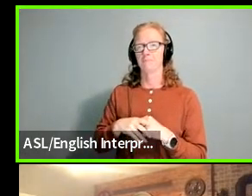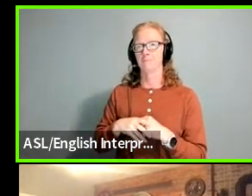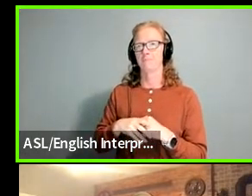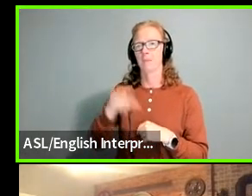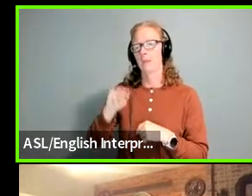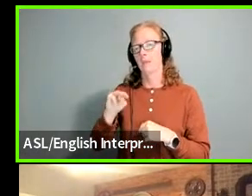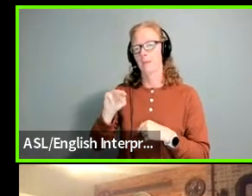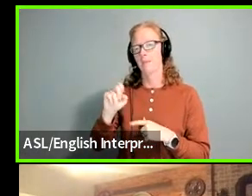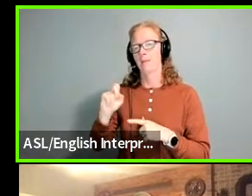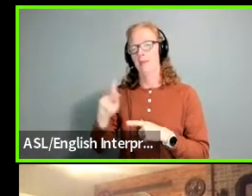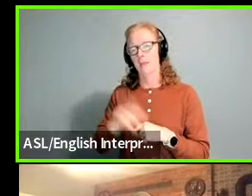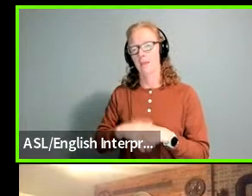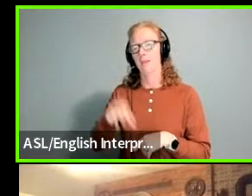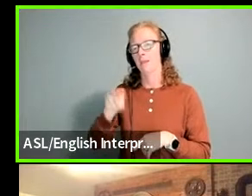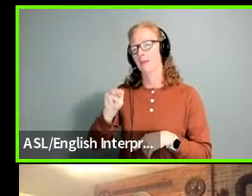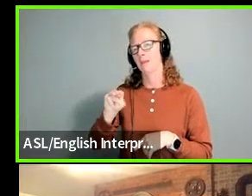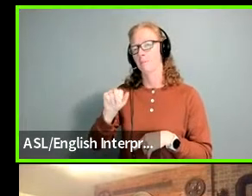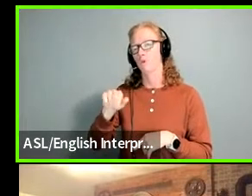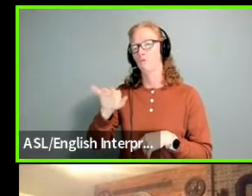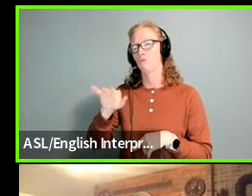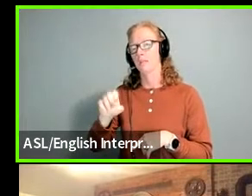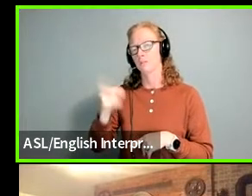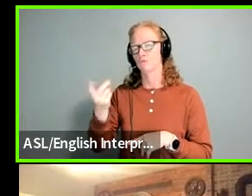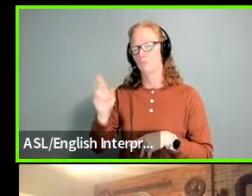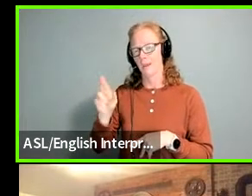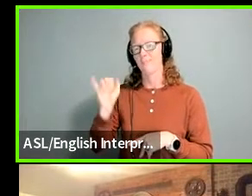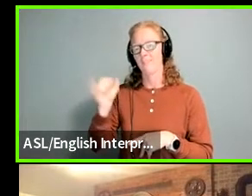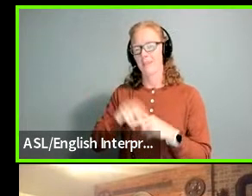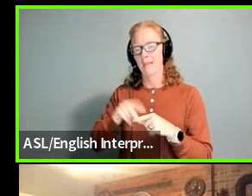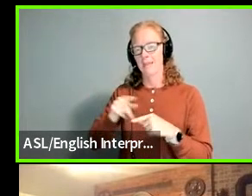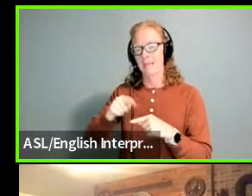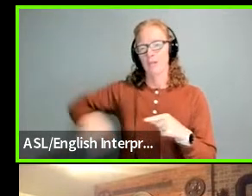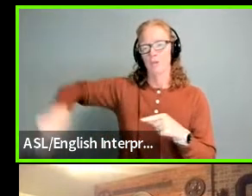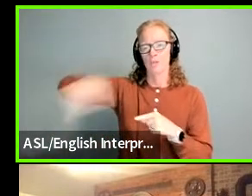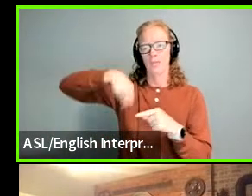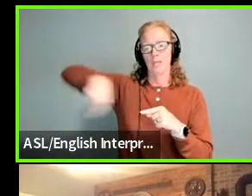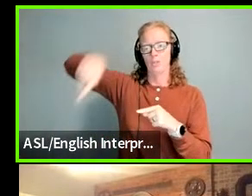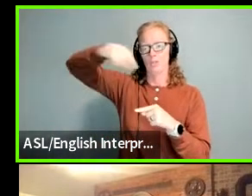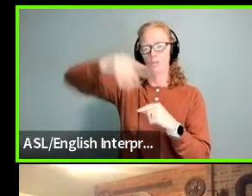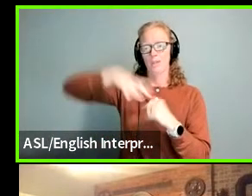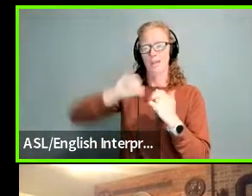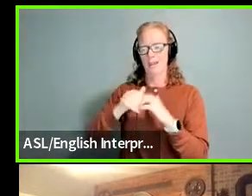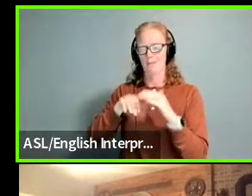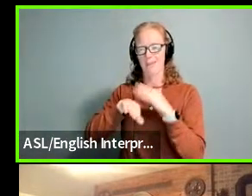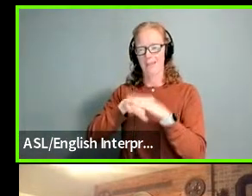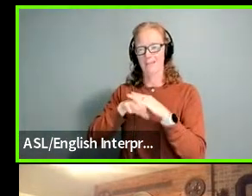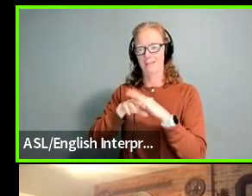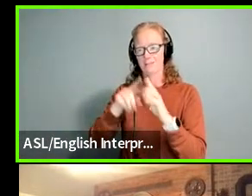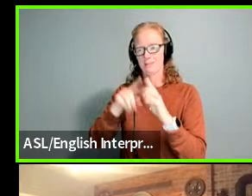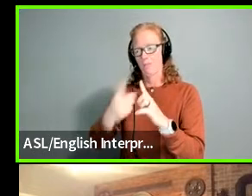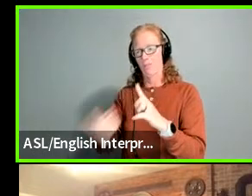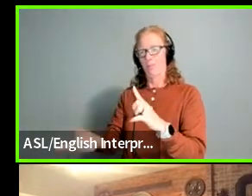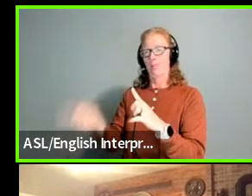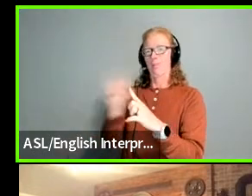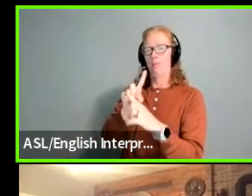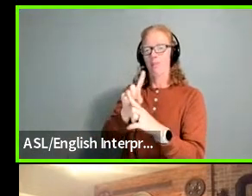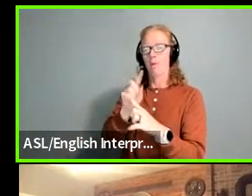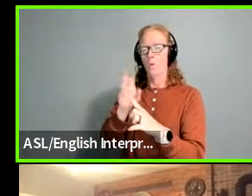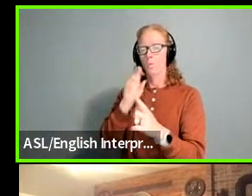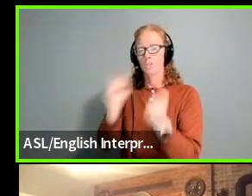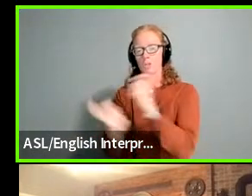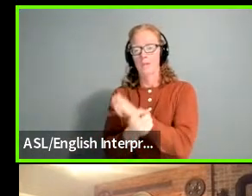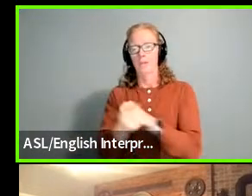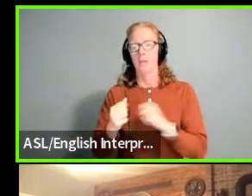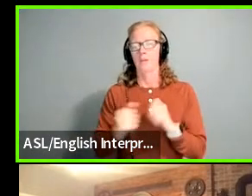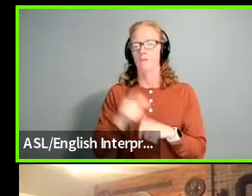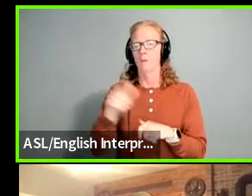MLK Marine Drive interchange and how the access patterns are anticipated to flow from the more